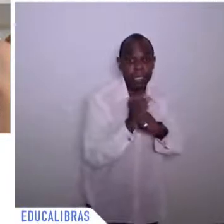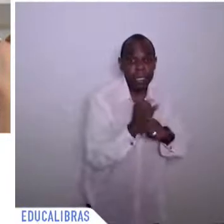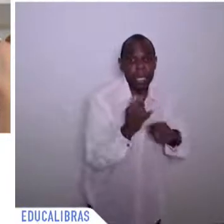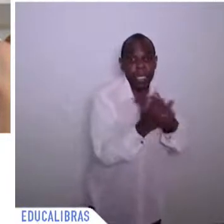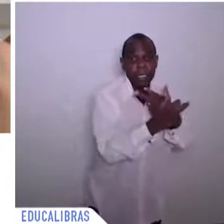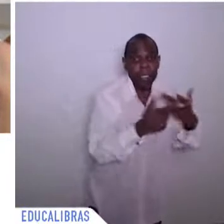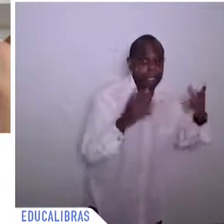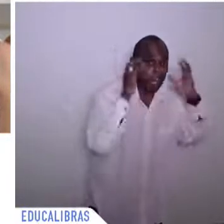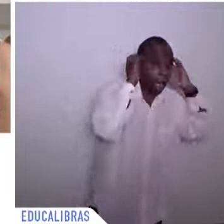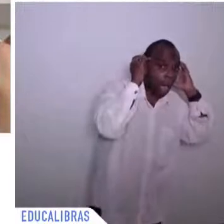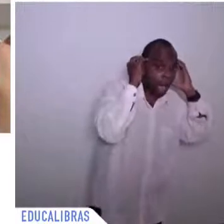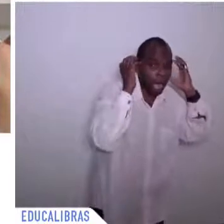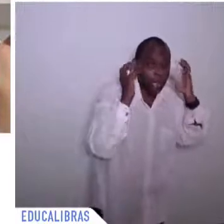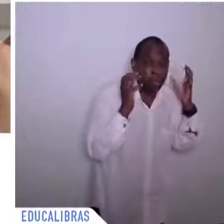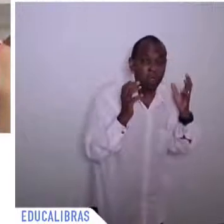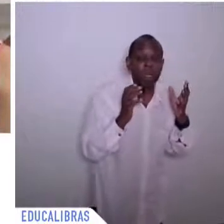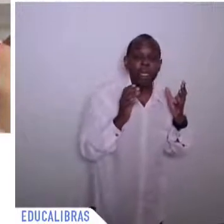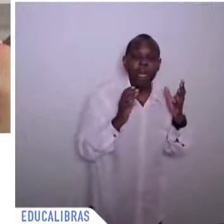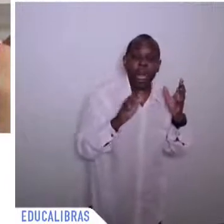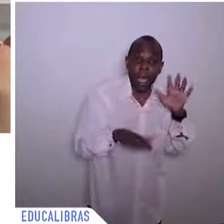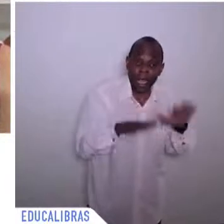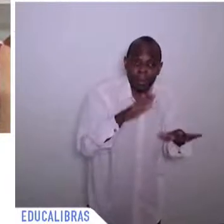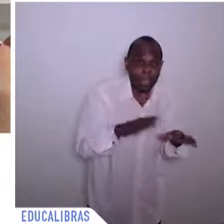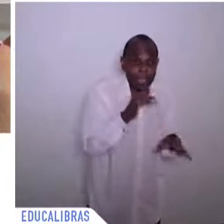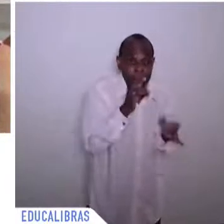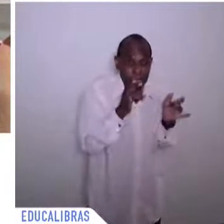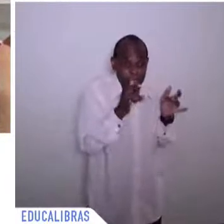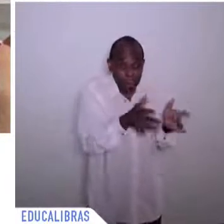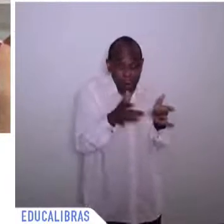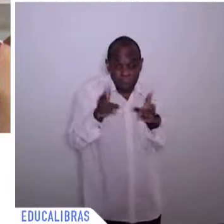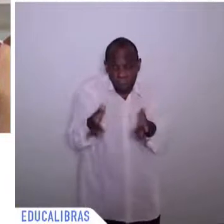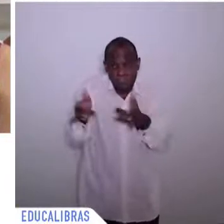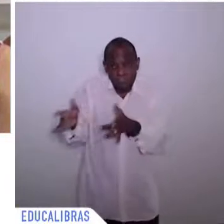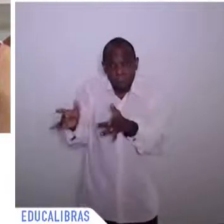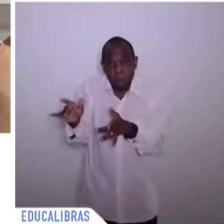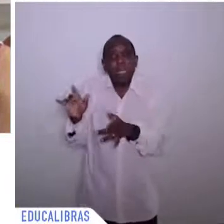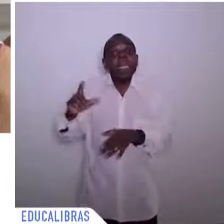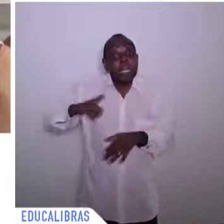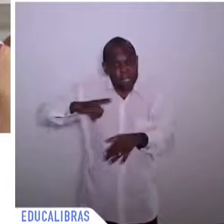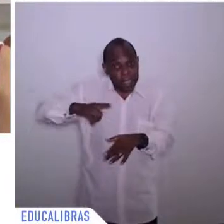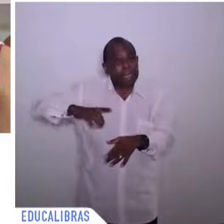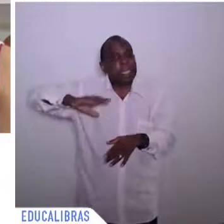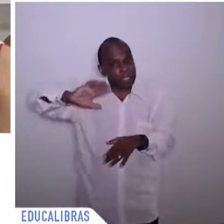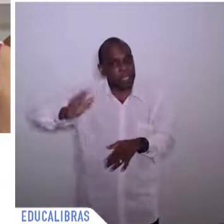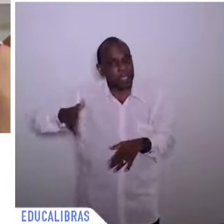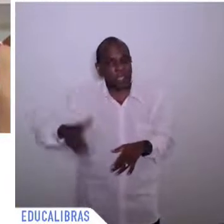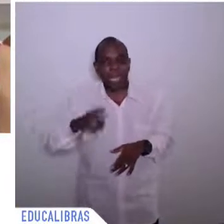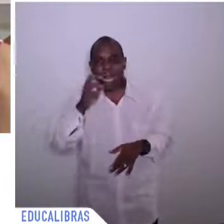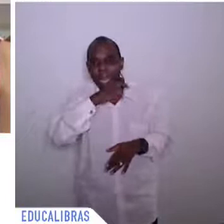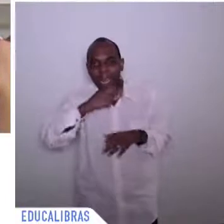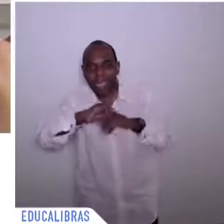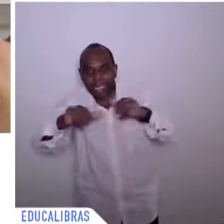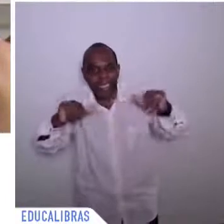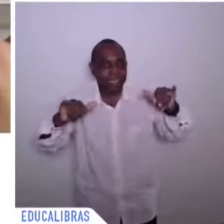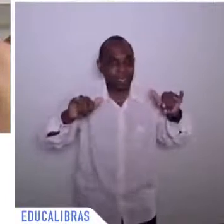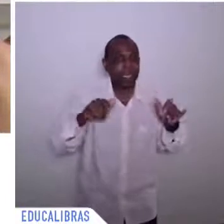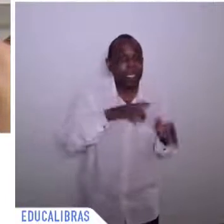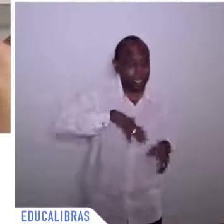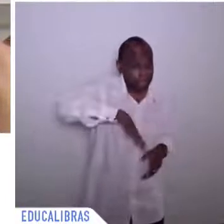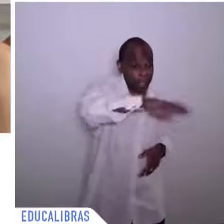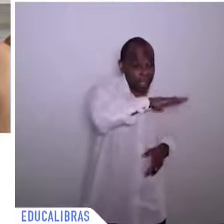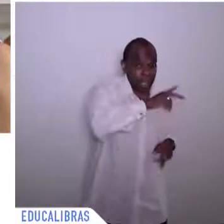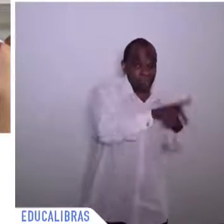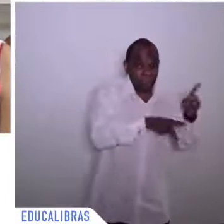trust, and how does this relate to the traditional system of information? So when you're talking about institutions